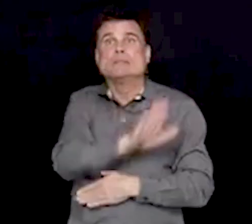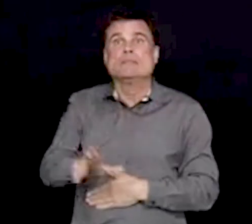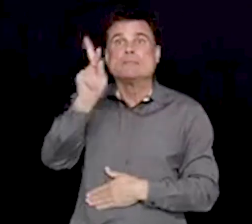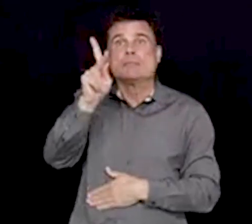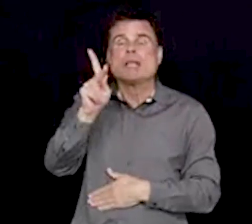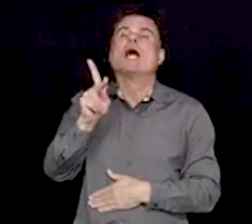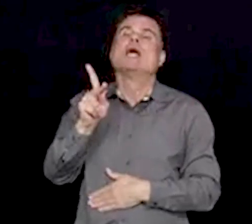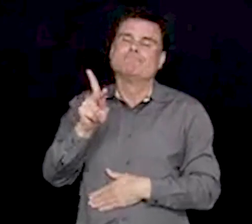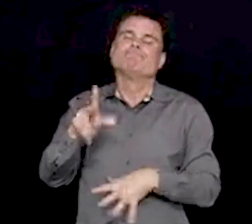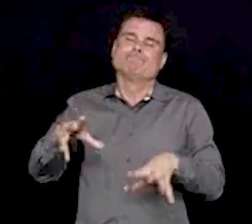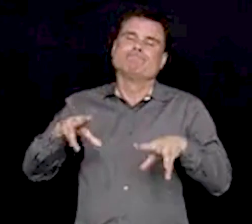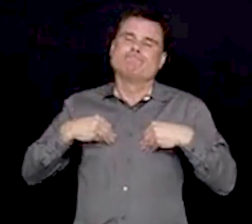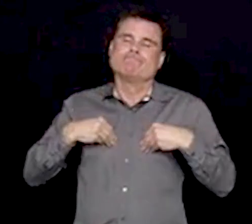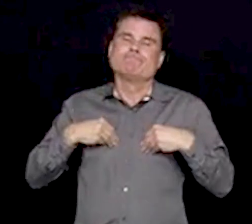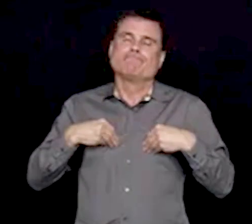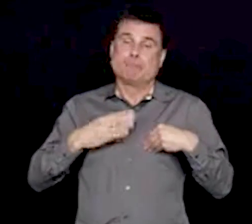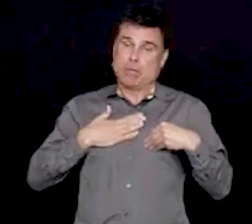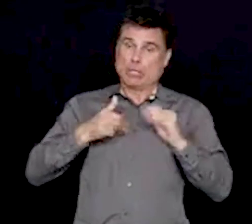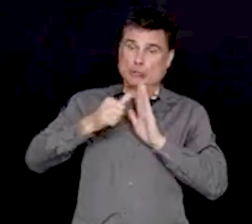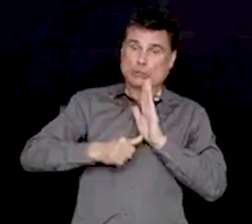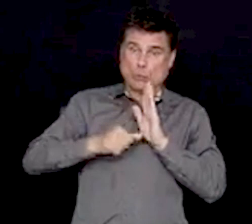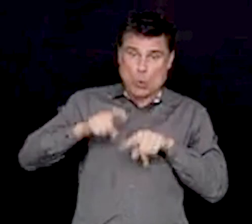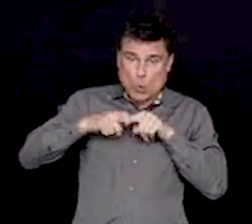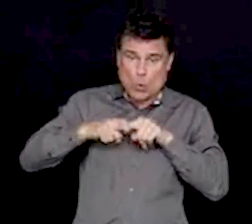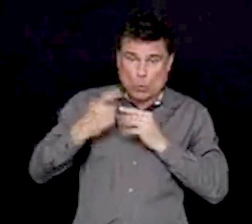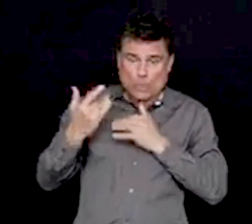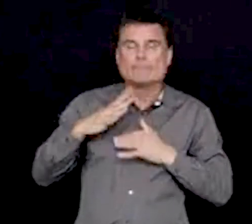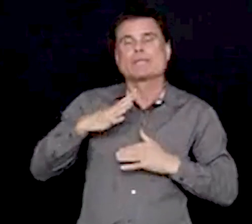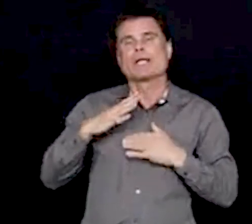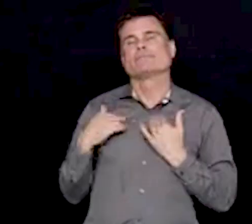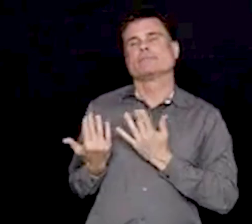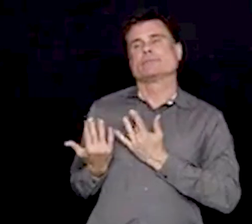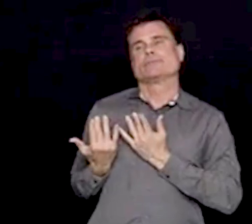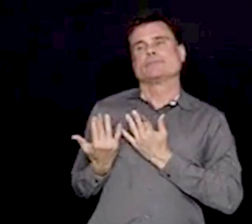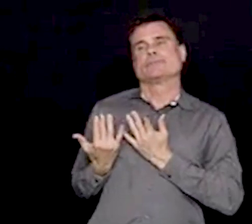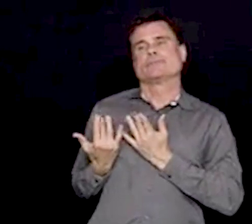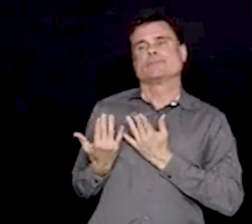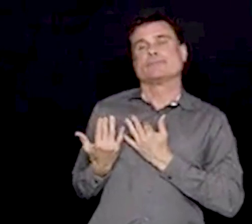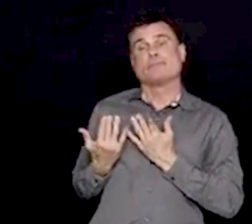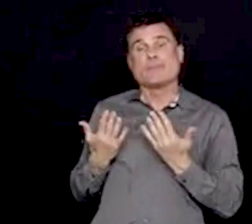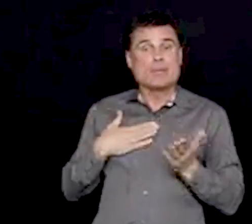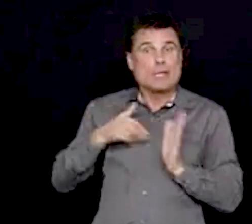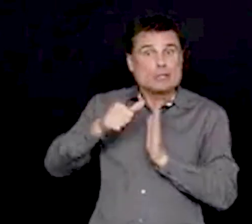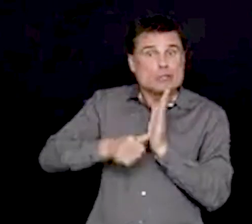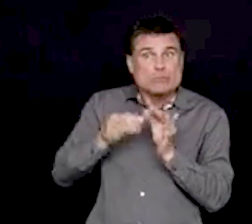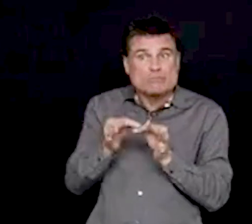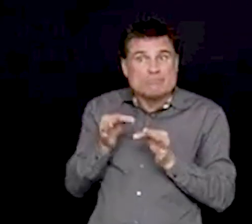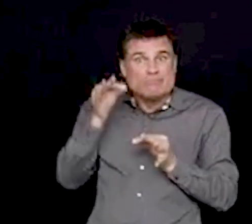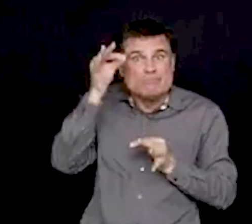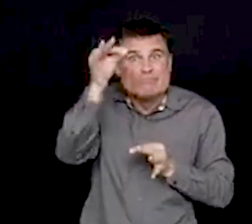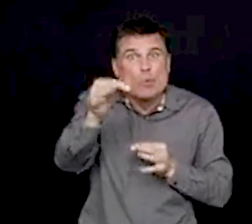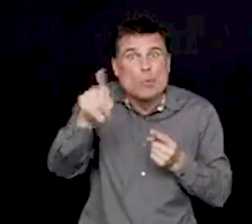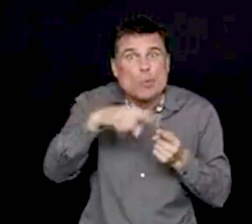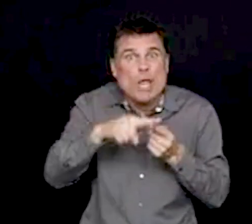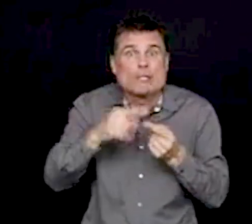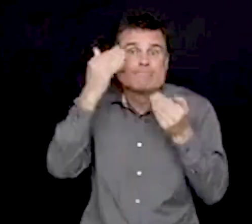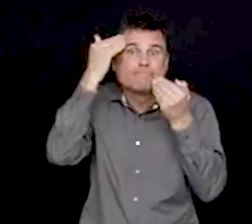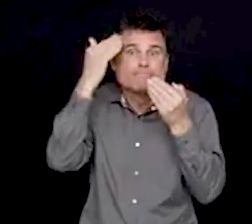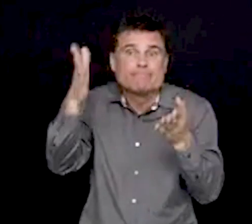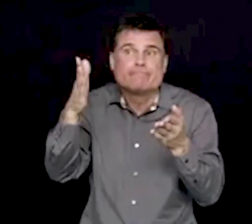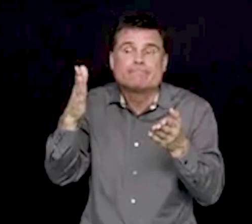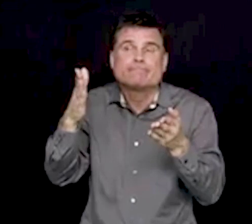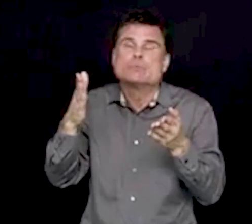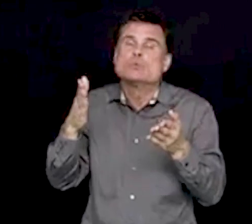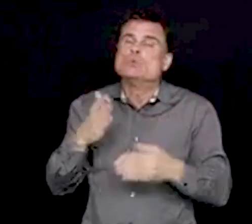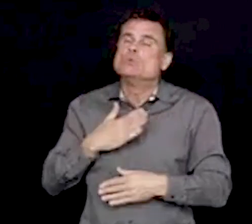is people absolutely following Dr. Henry's orders. We see it in the number of people on transit. We see it in the number of people on